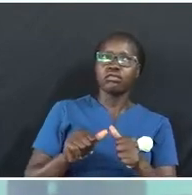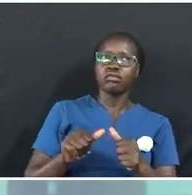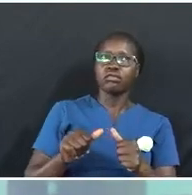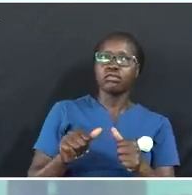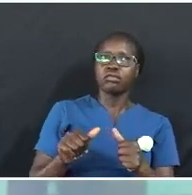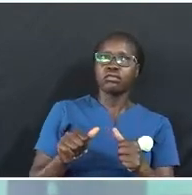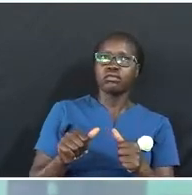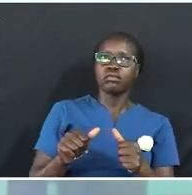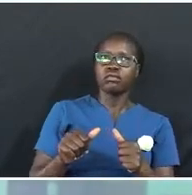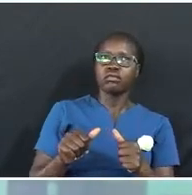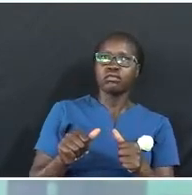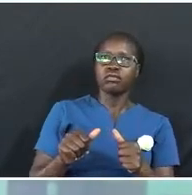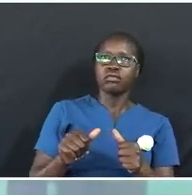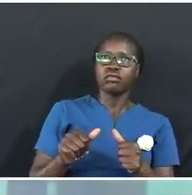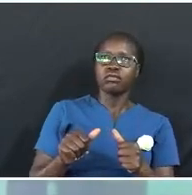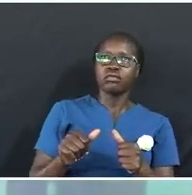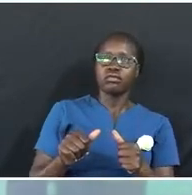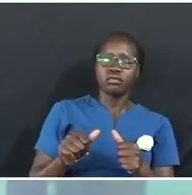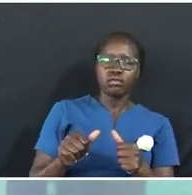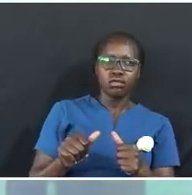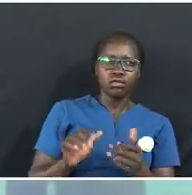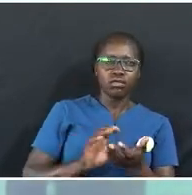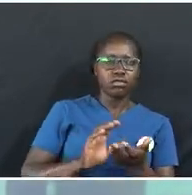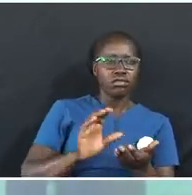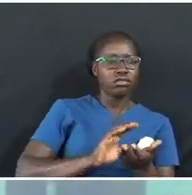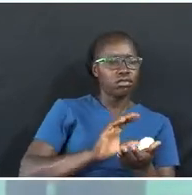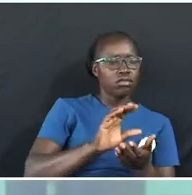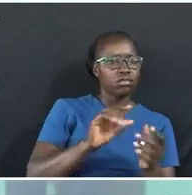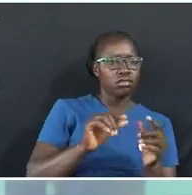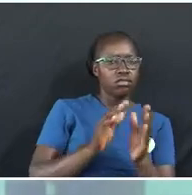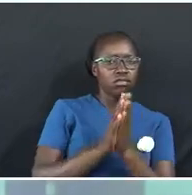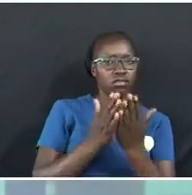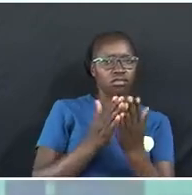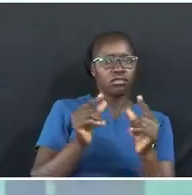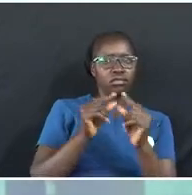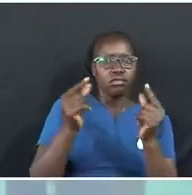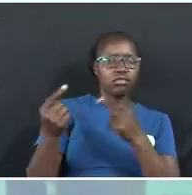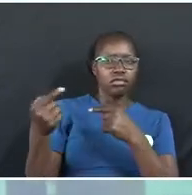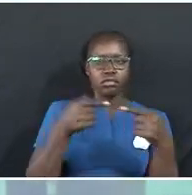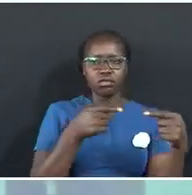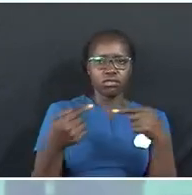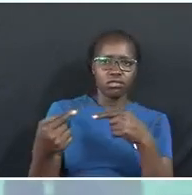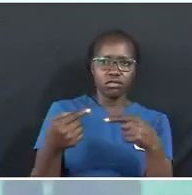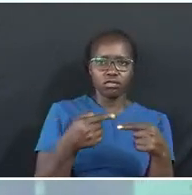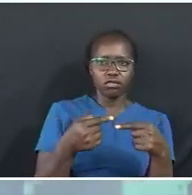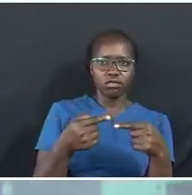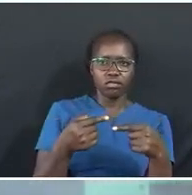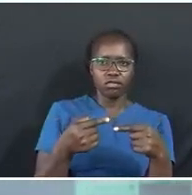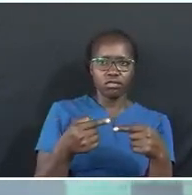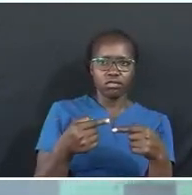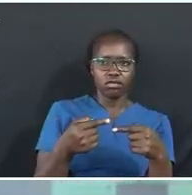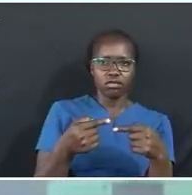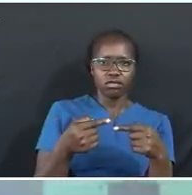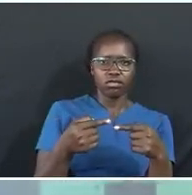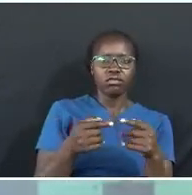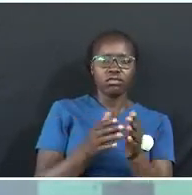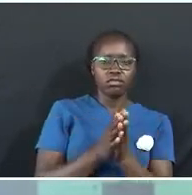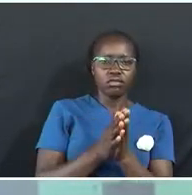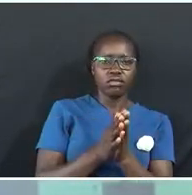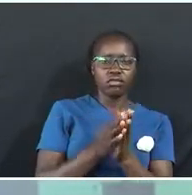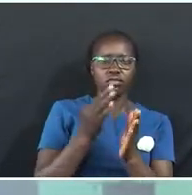distributing the great controversy. Just have a budget of at least